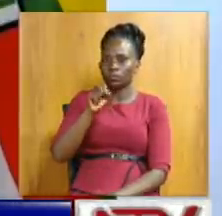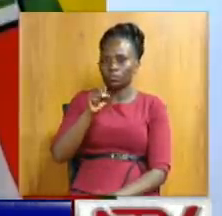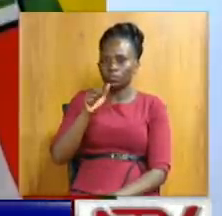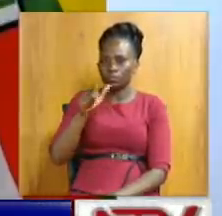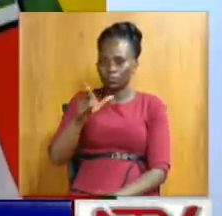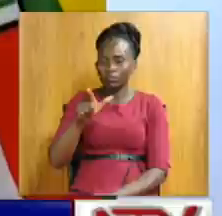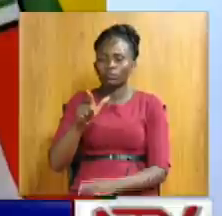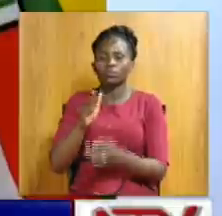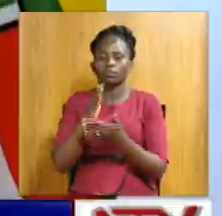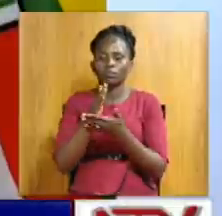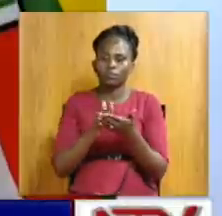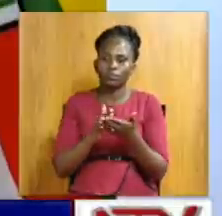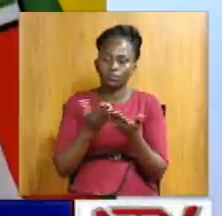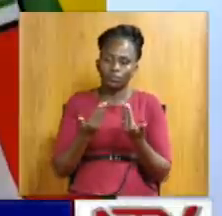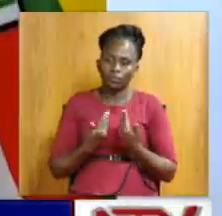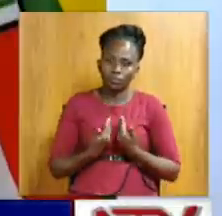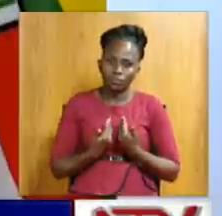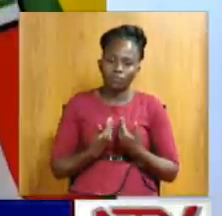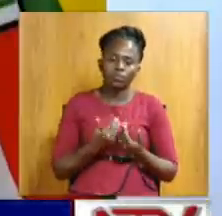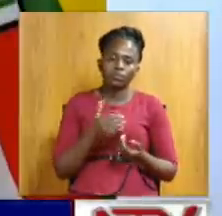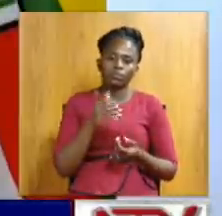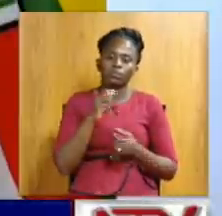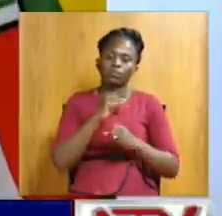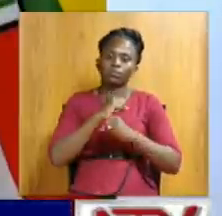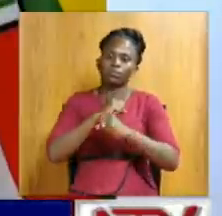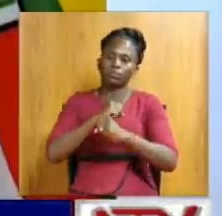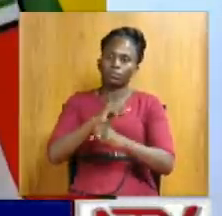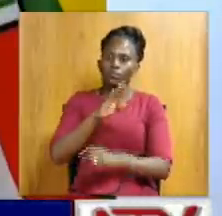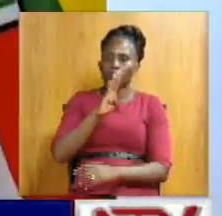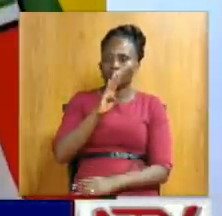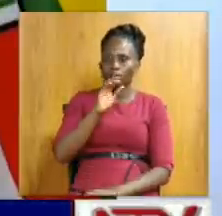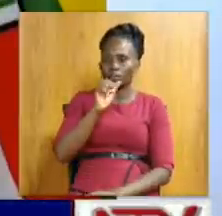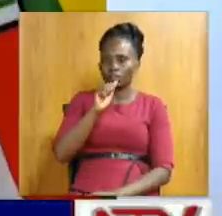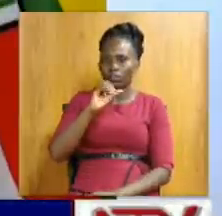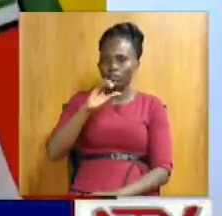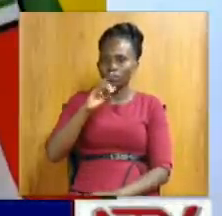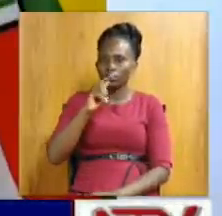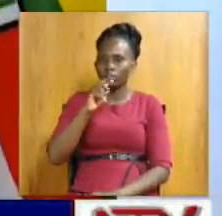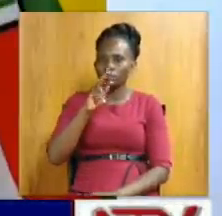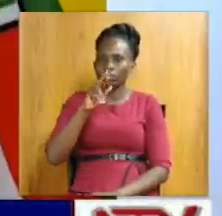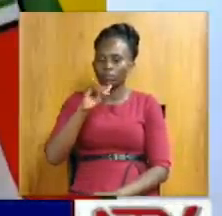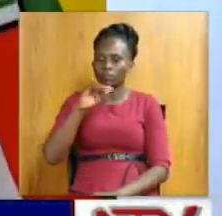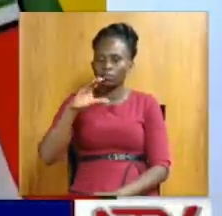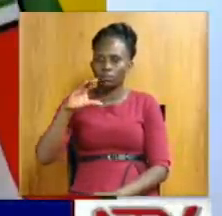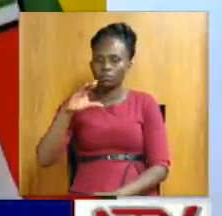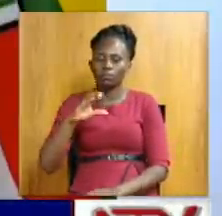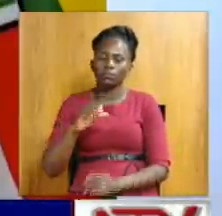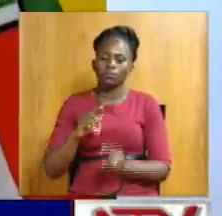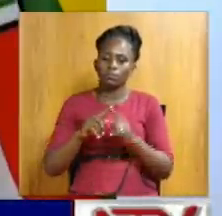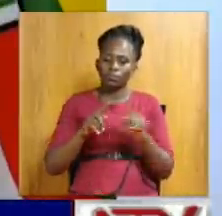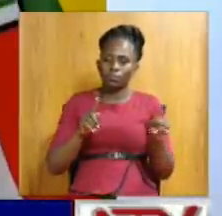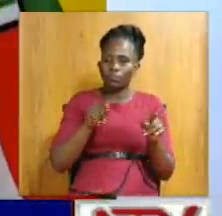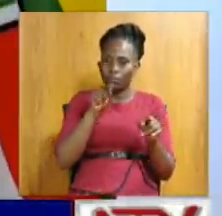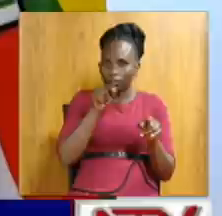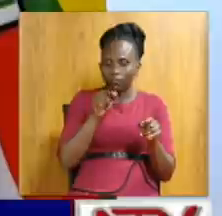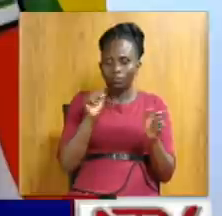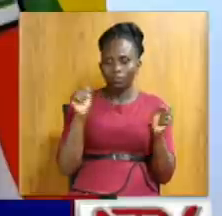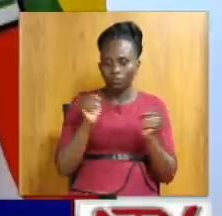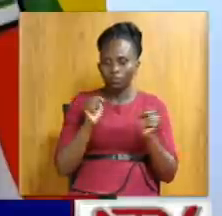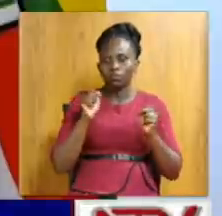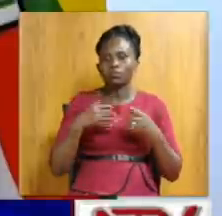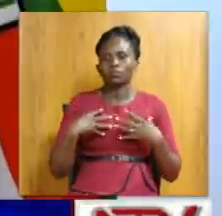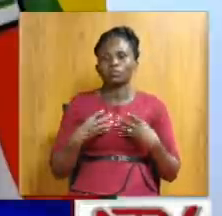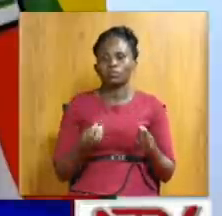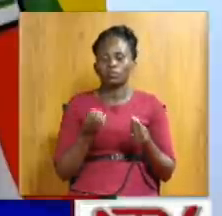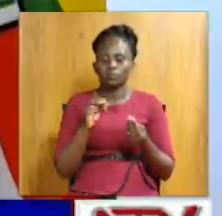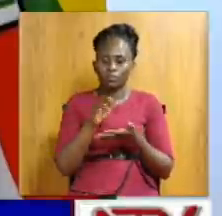and some have antibiotic capacity. The patients will recover. If you use a